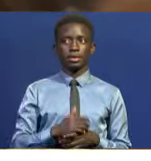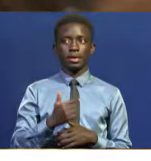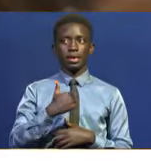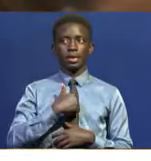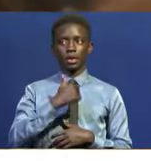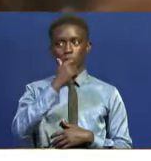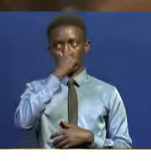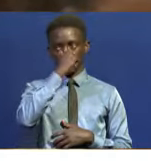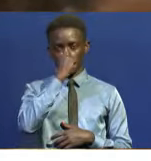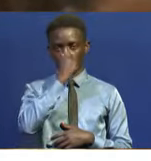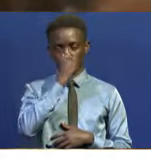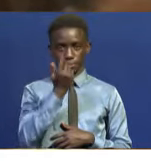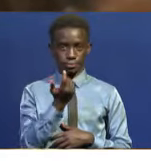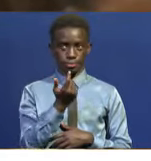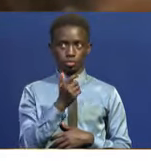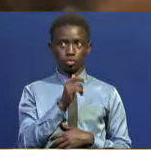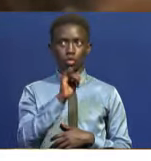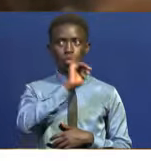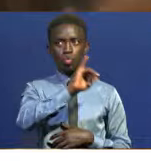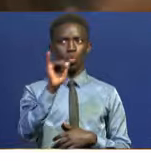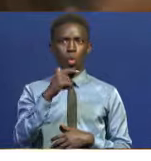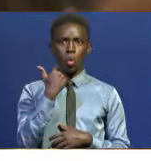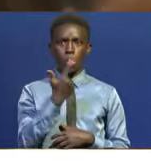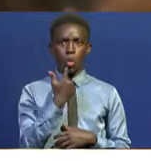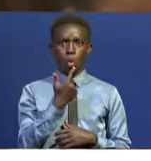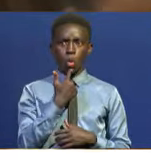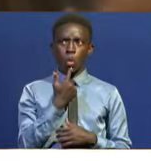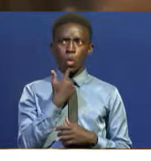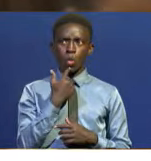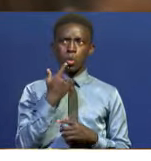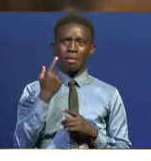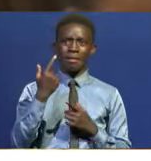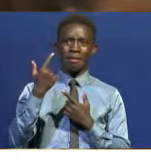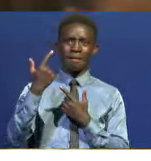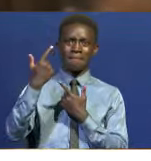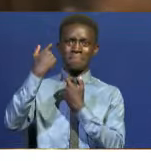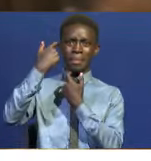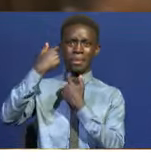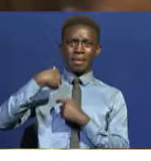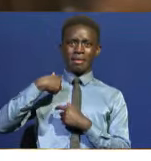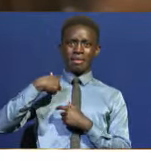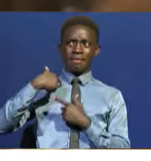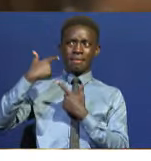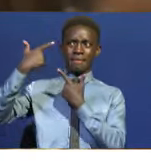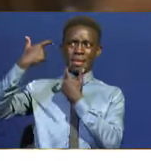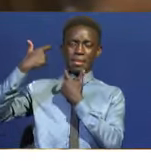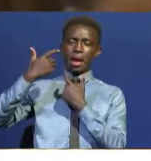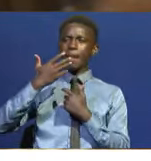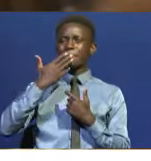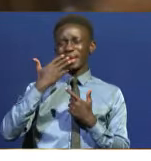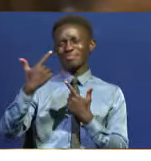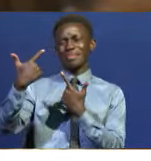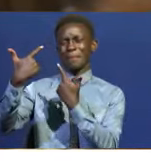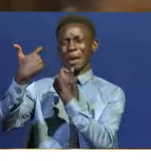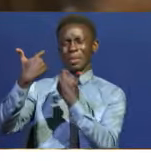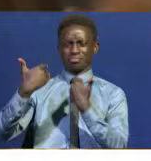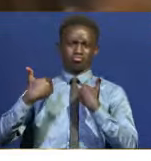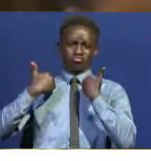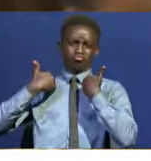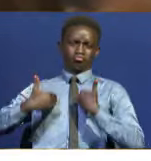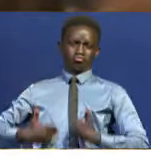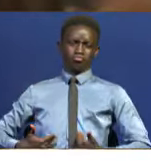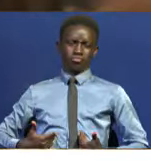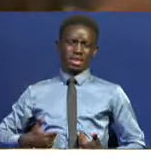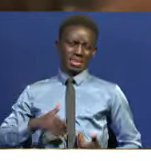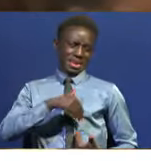those who pursue me could just pursue me and allow my little brother to rest in